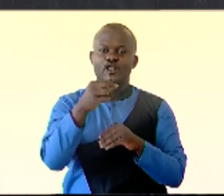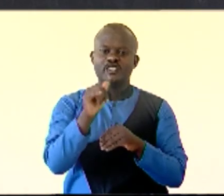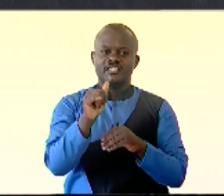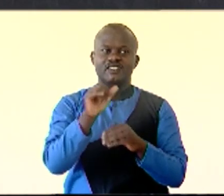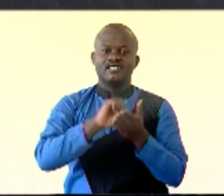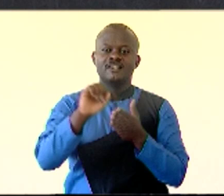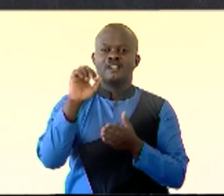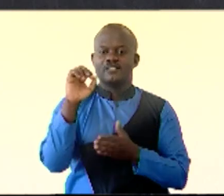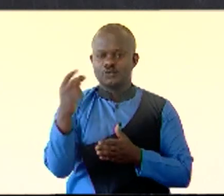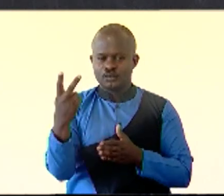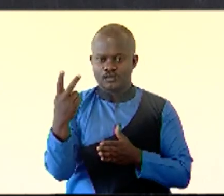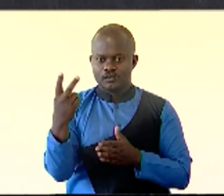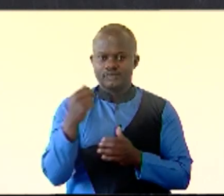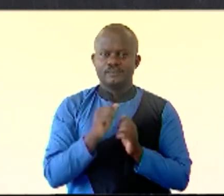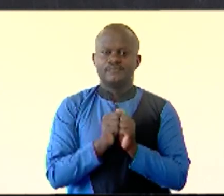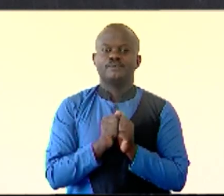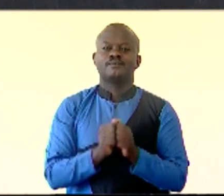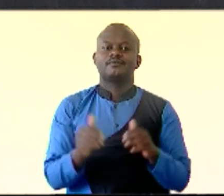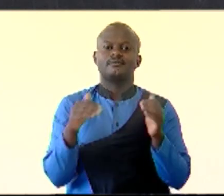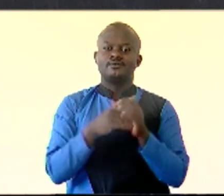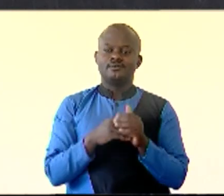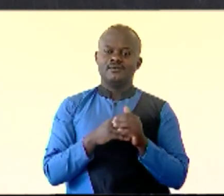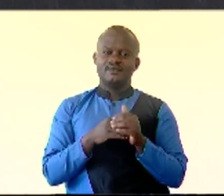unit 12. And